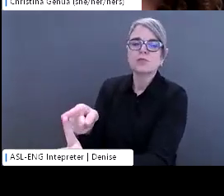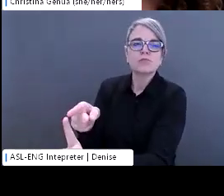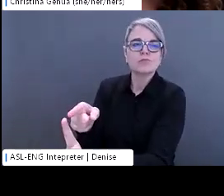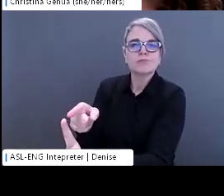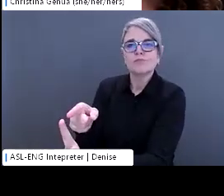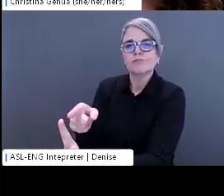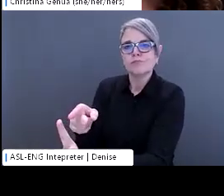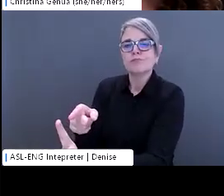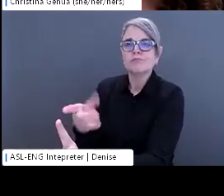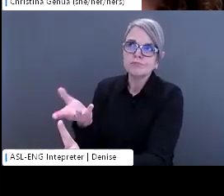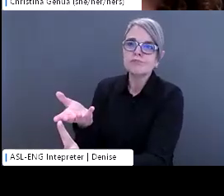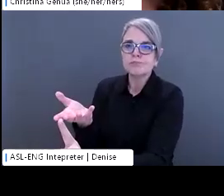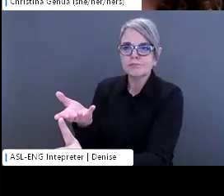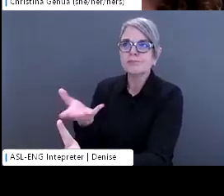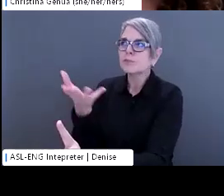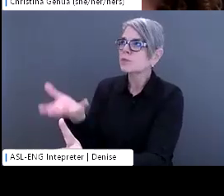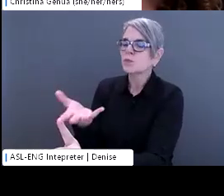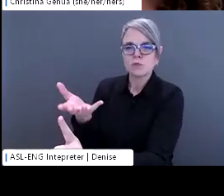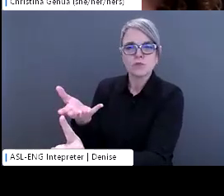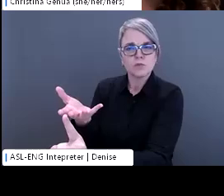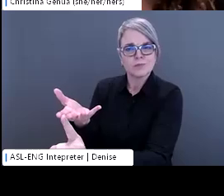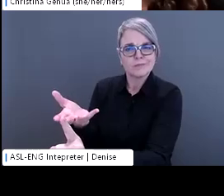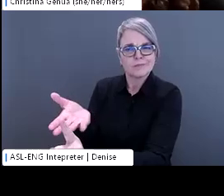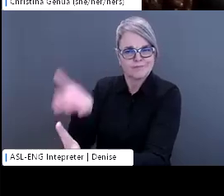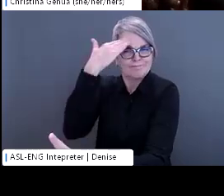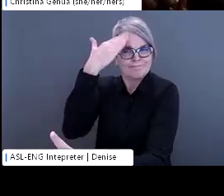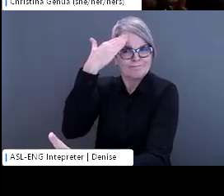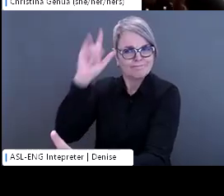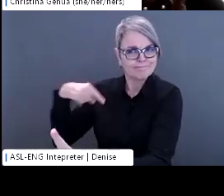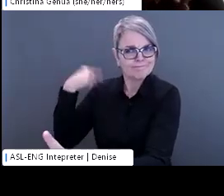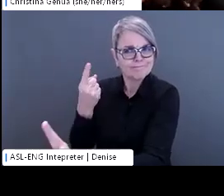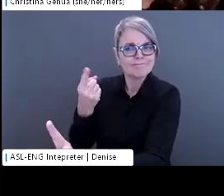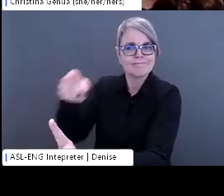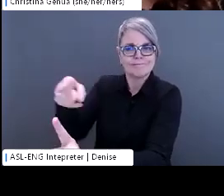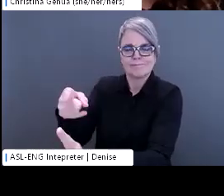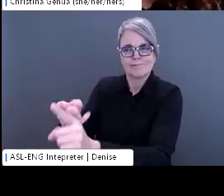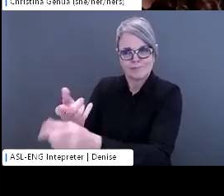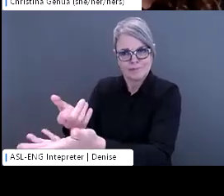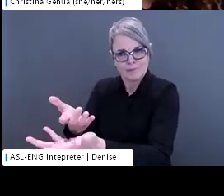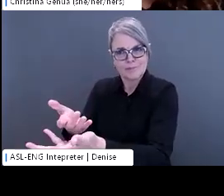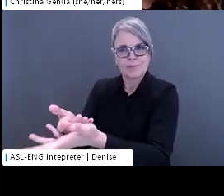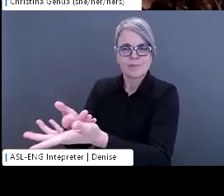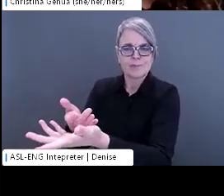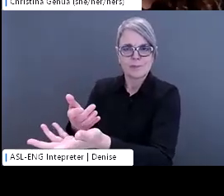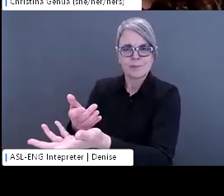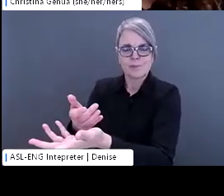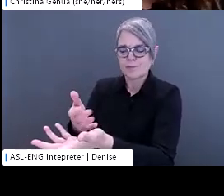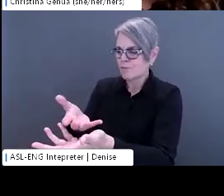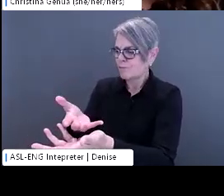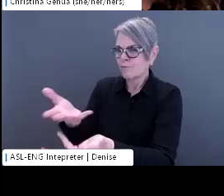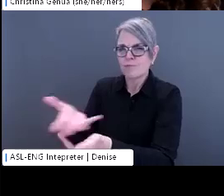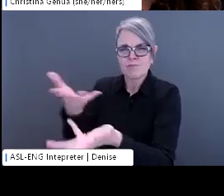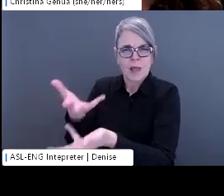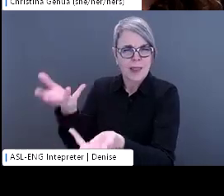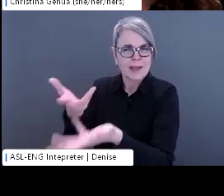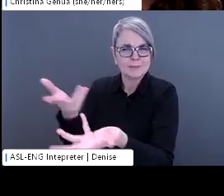a very strong like relationship with them as a very um like high